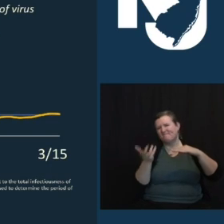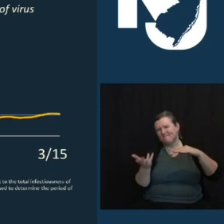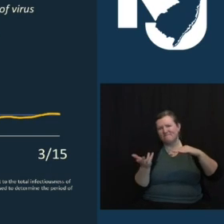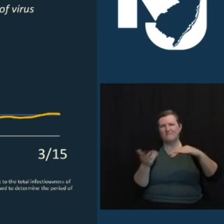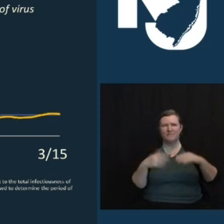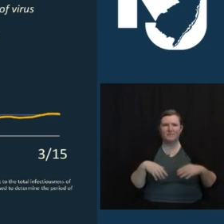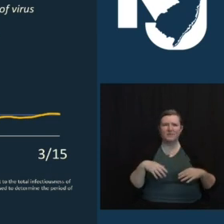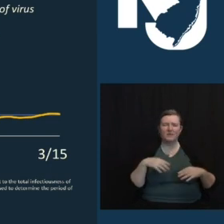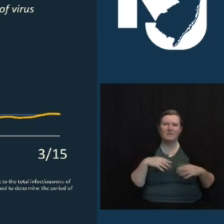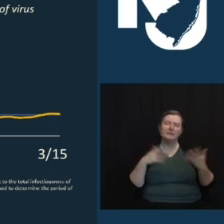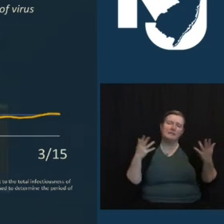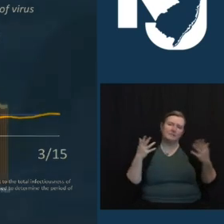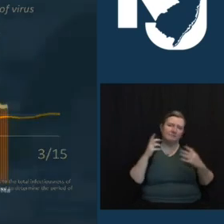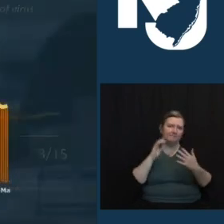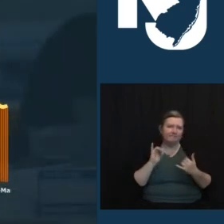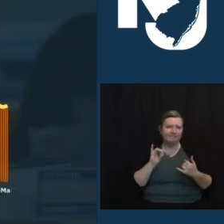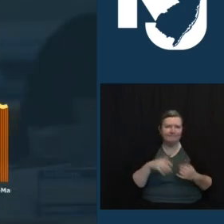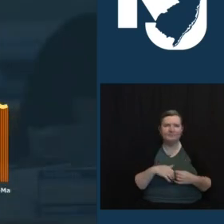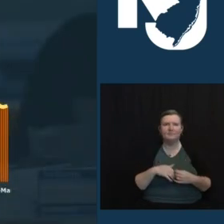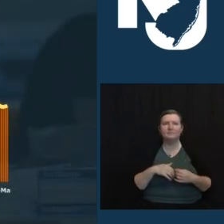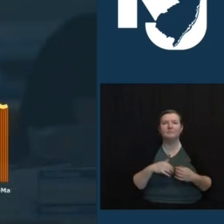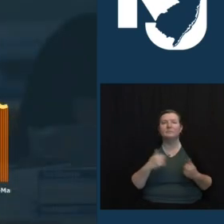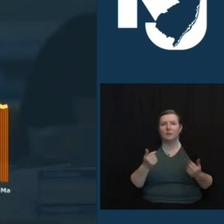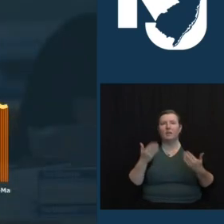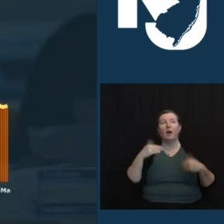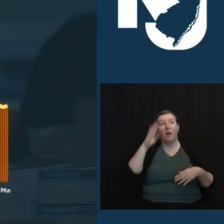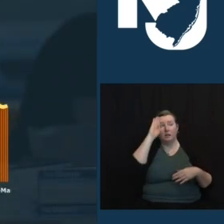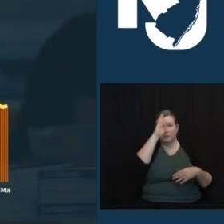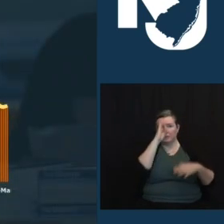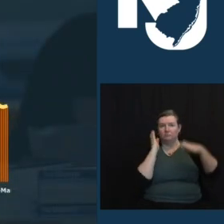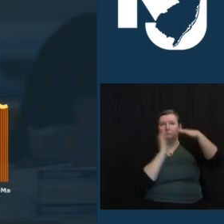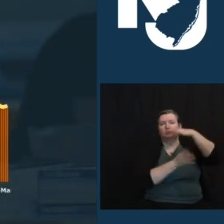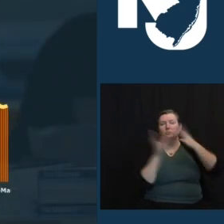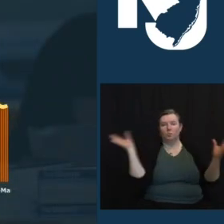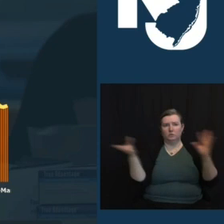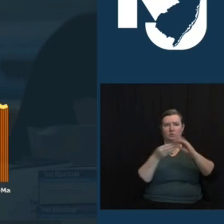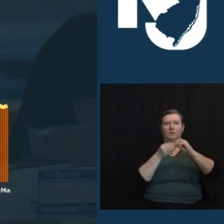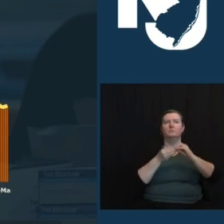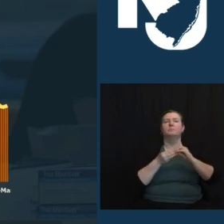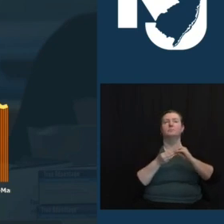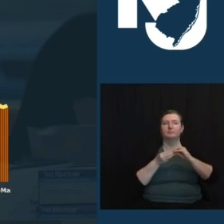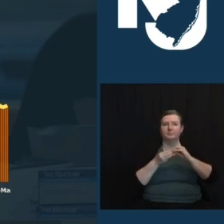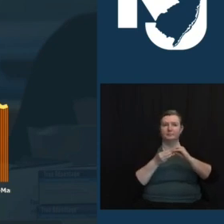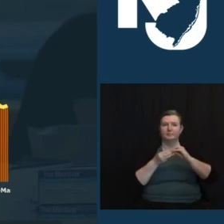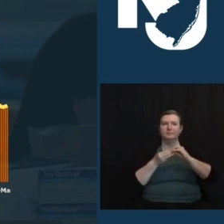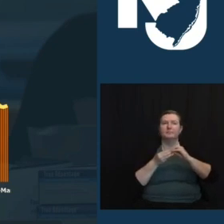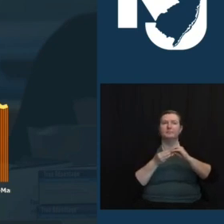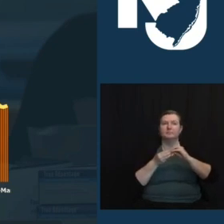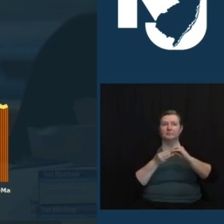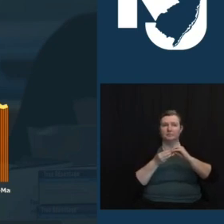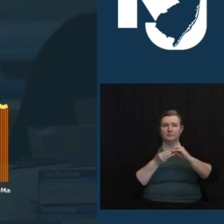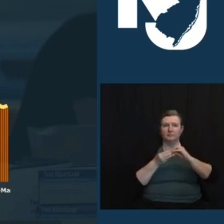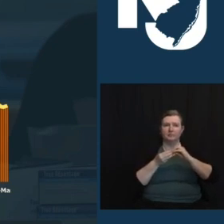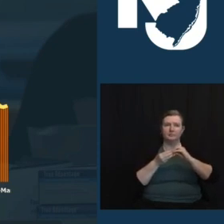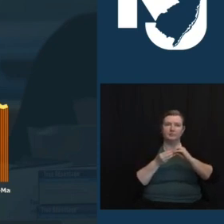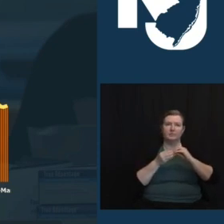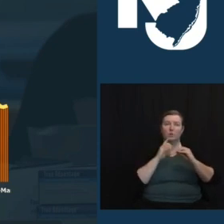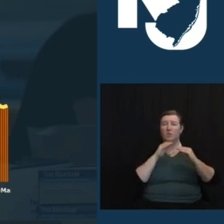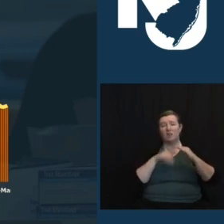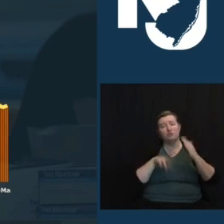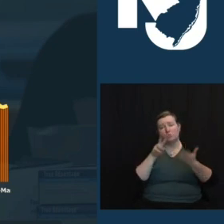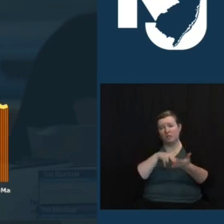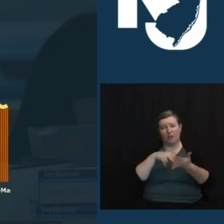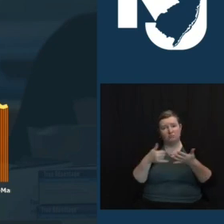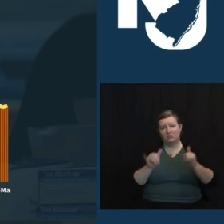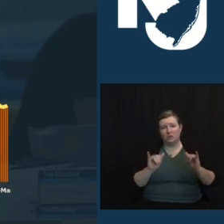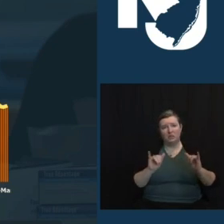few days. In our hospitals, total number of confirmed patients and PUIs remains under 2,000. That stood